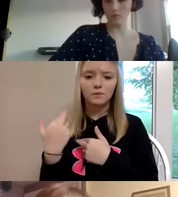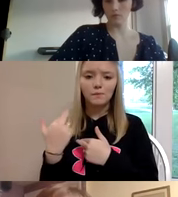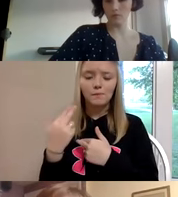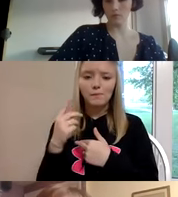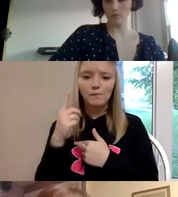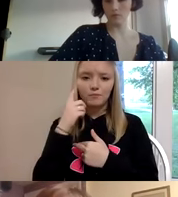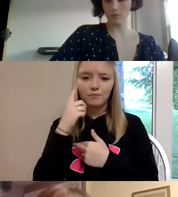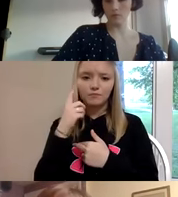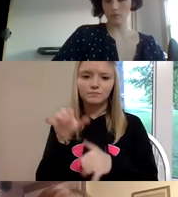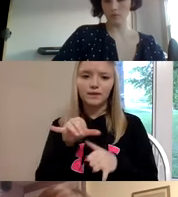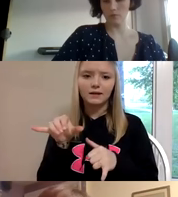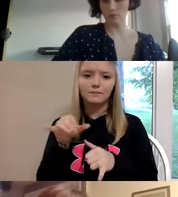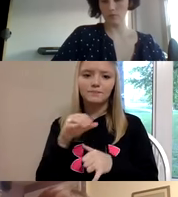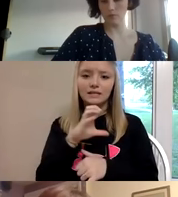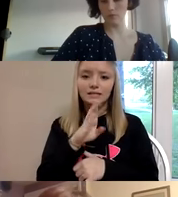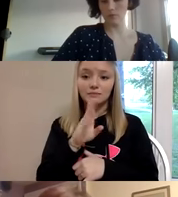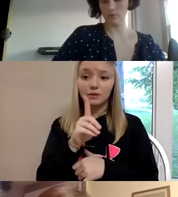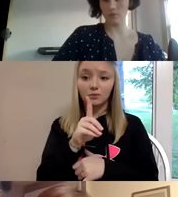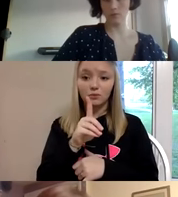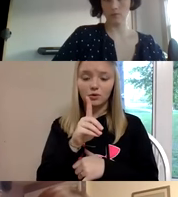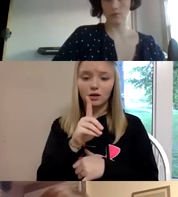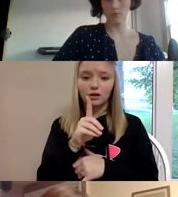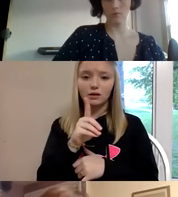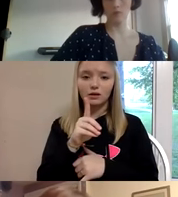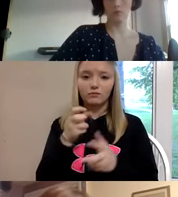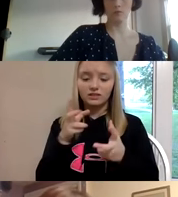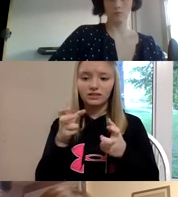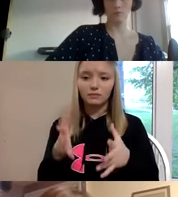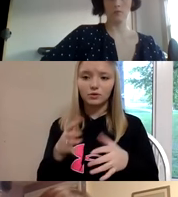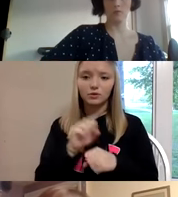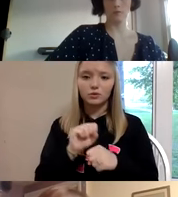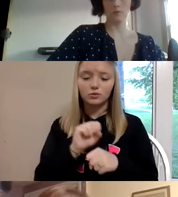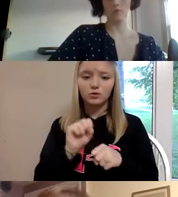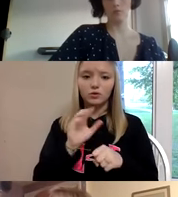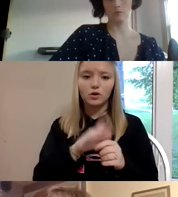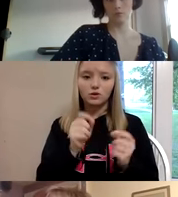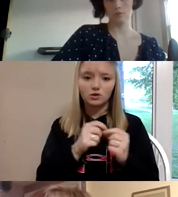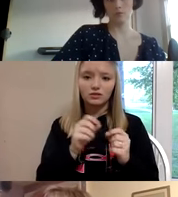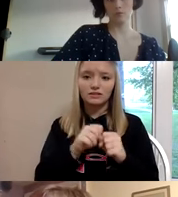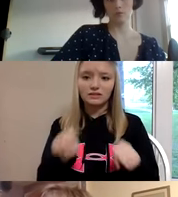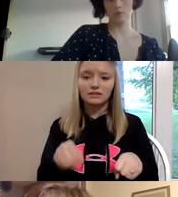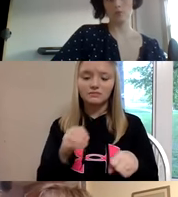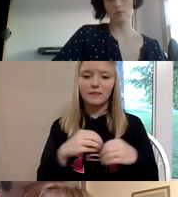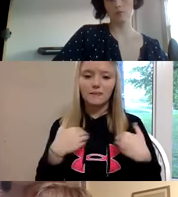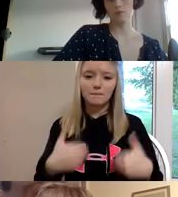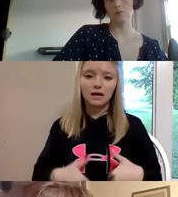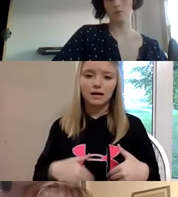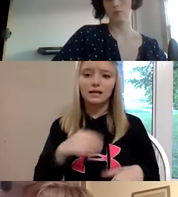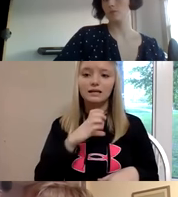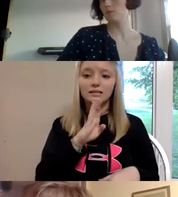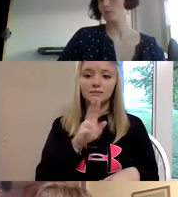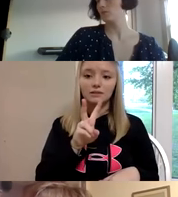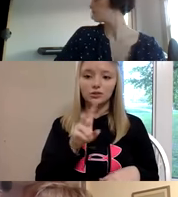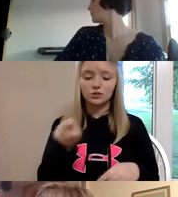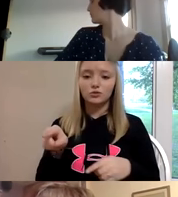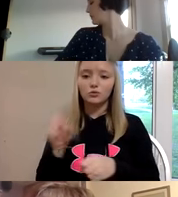like the CB1 receptors work on certain systems in the body, and then the CB2